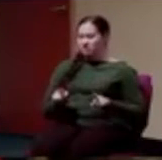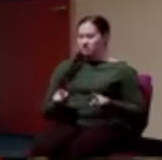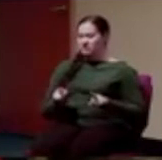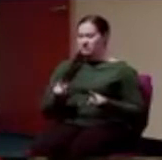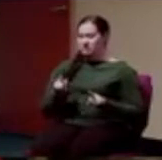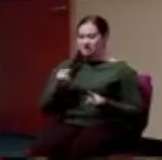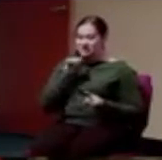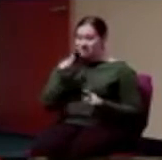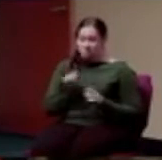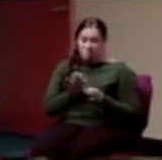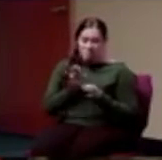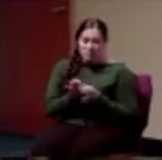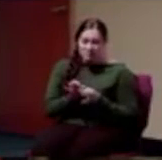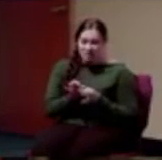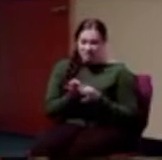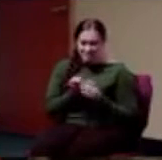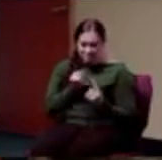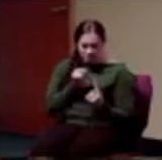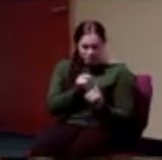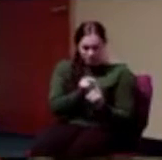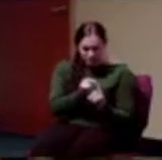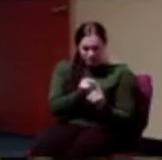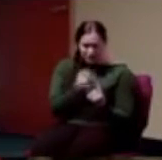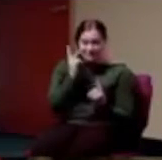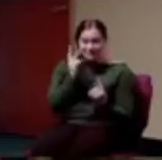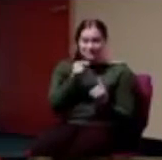close enough to something as perfect as Jesus.